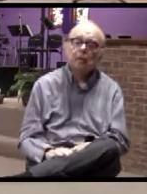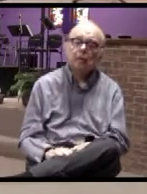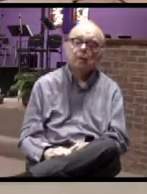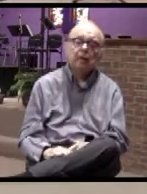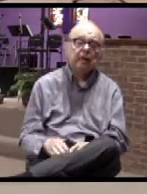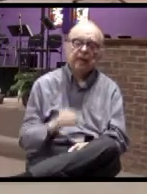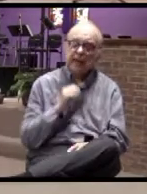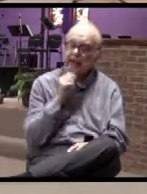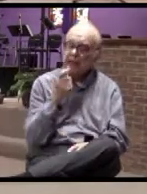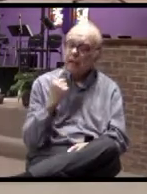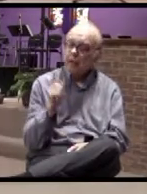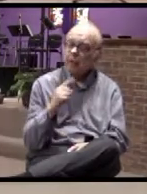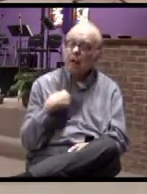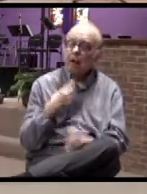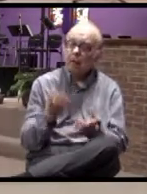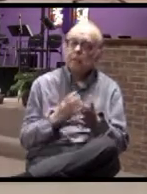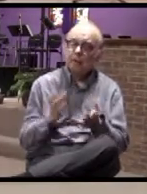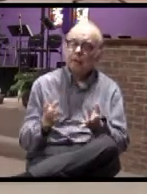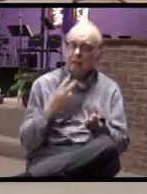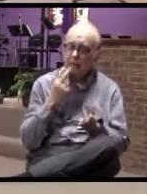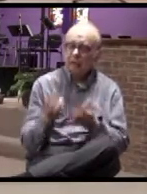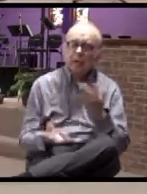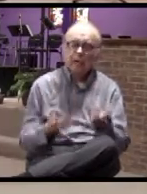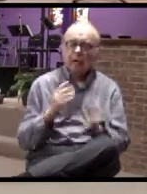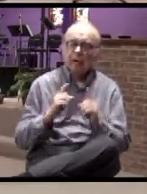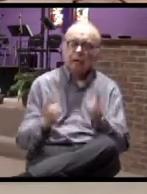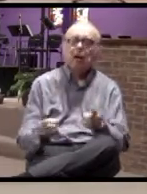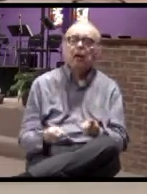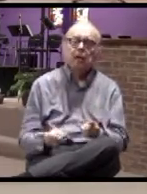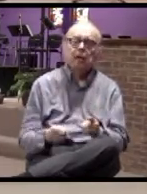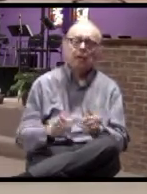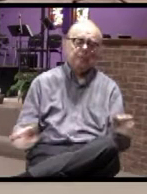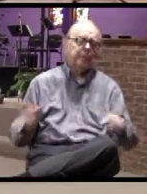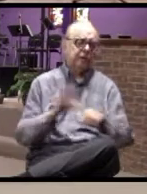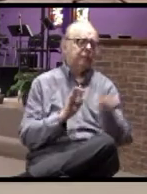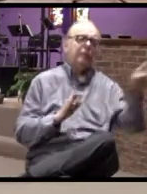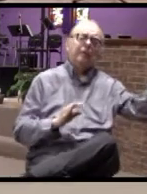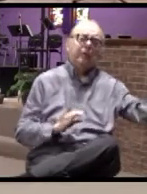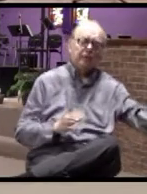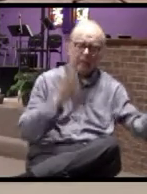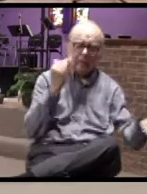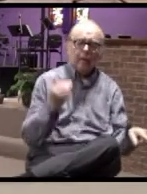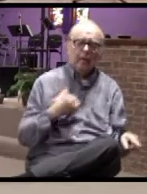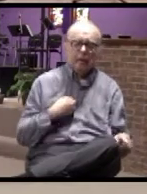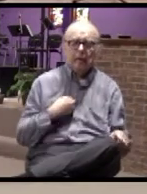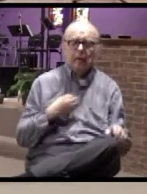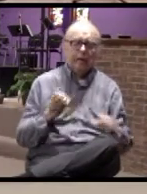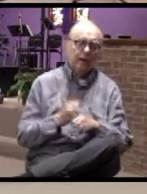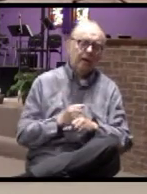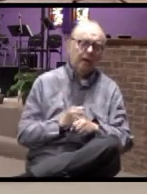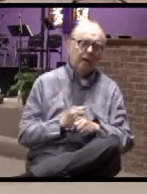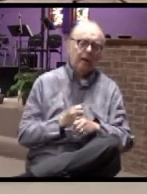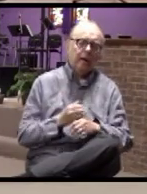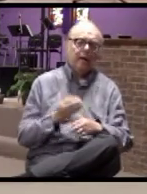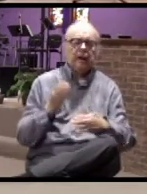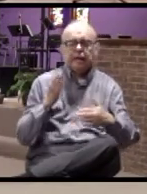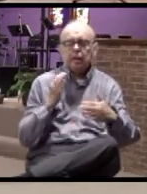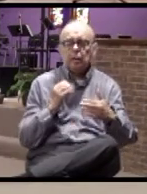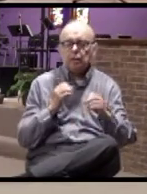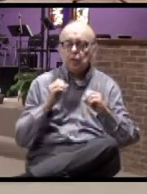not where I want to go. You see, maybe I want to go to the big church over here because I can get buried in that